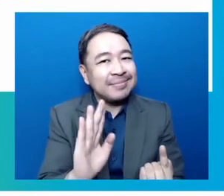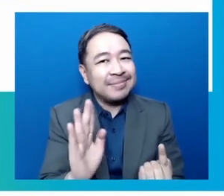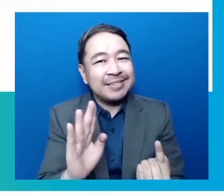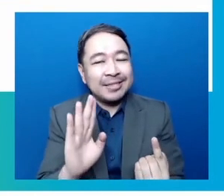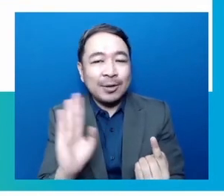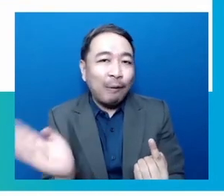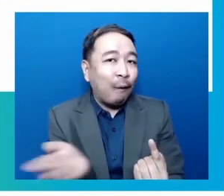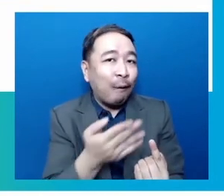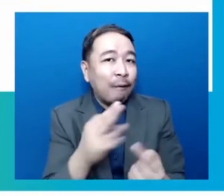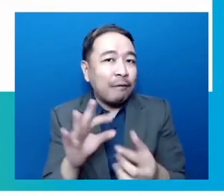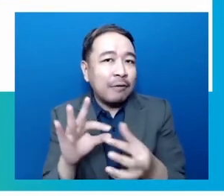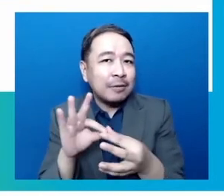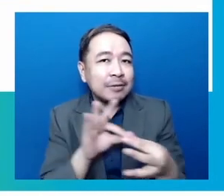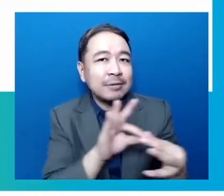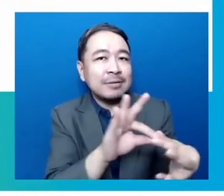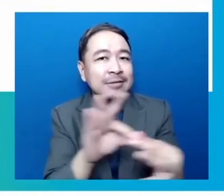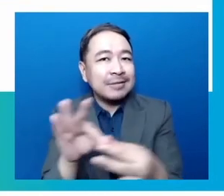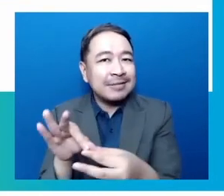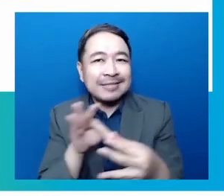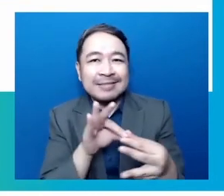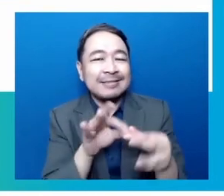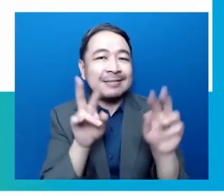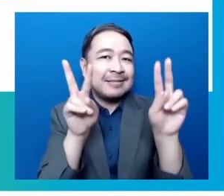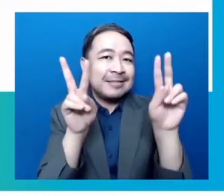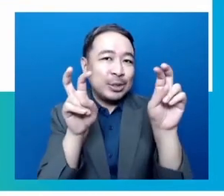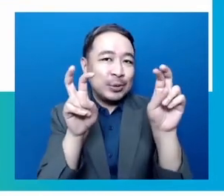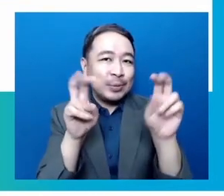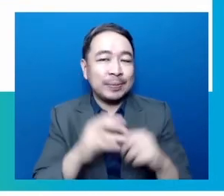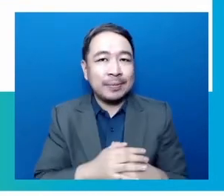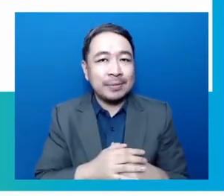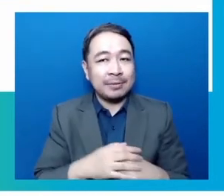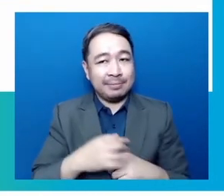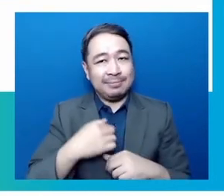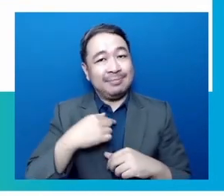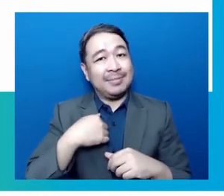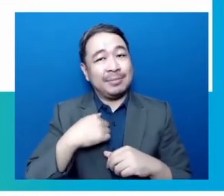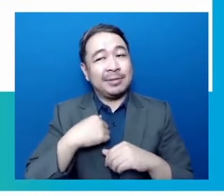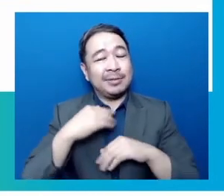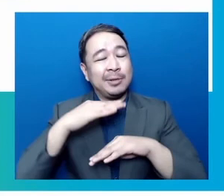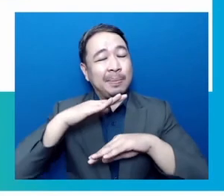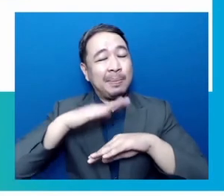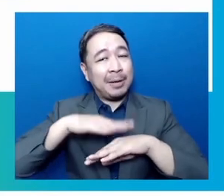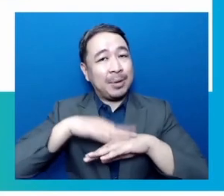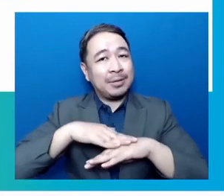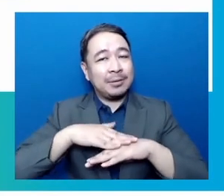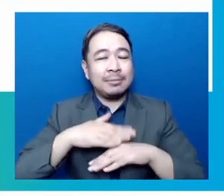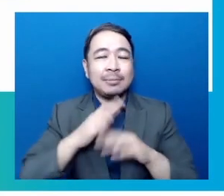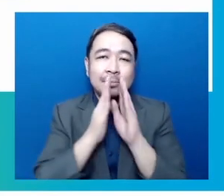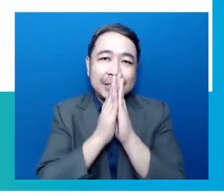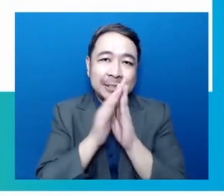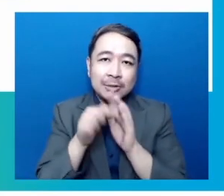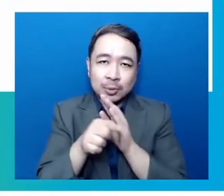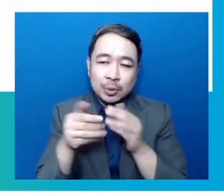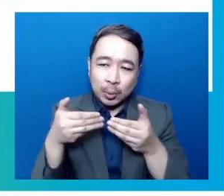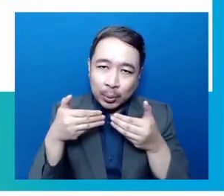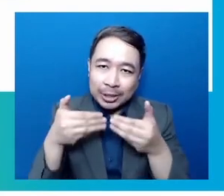So my reminder would be, please continue looking beyond the energy policy.